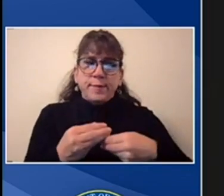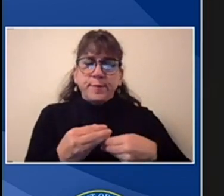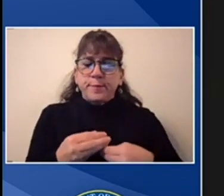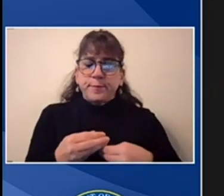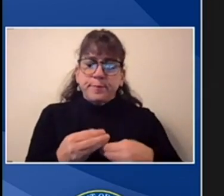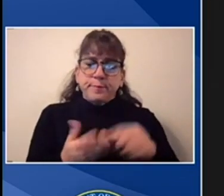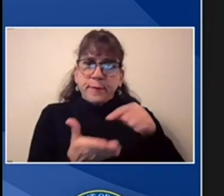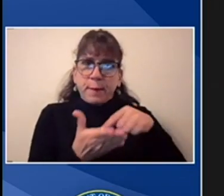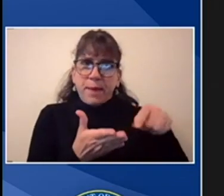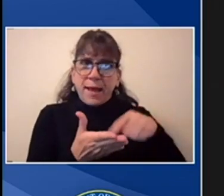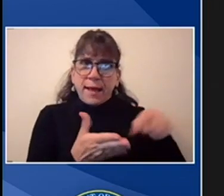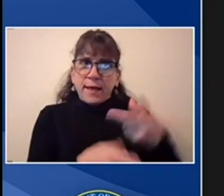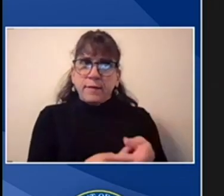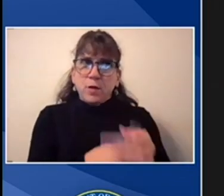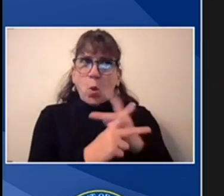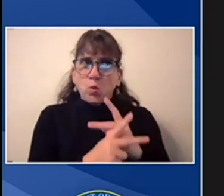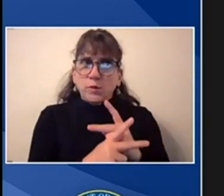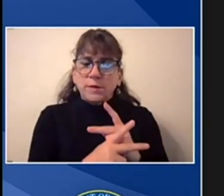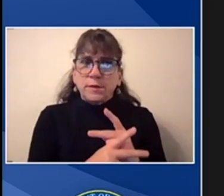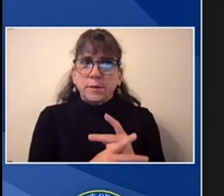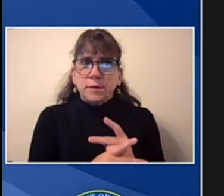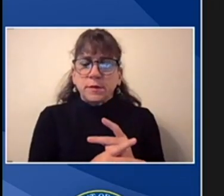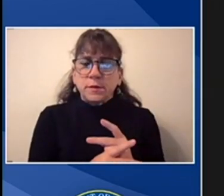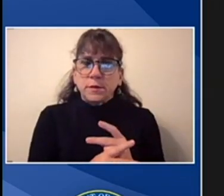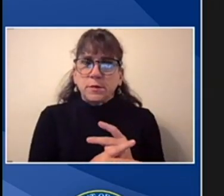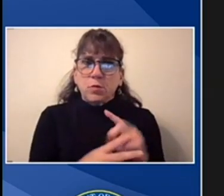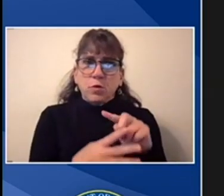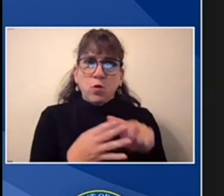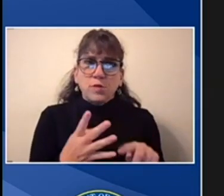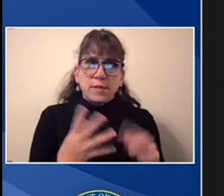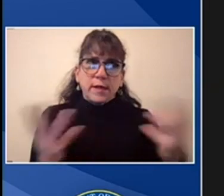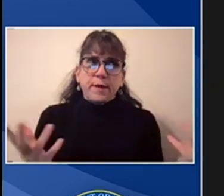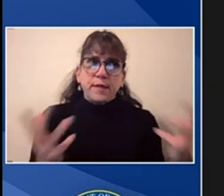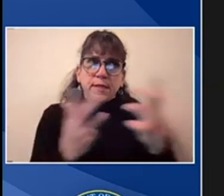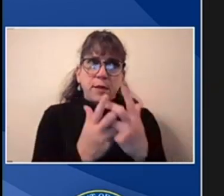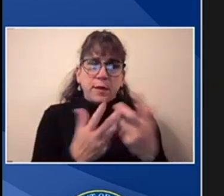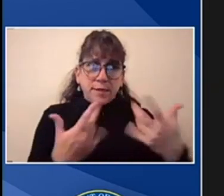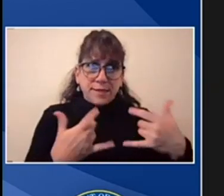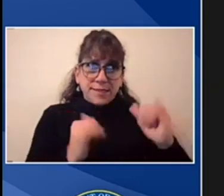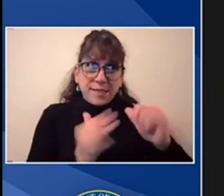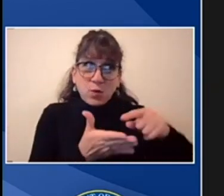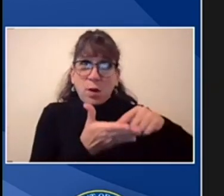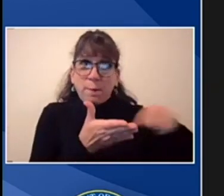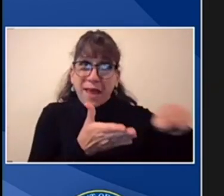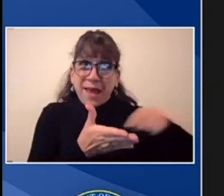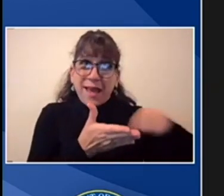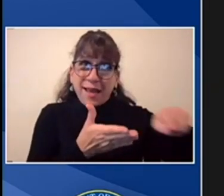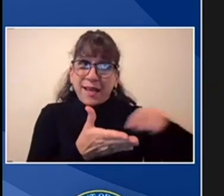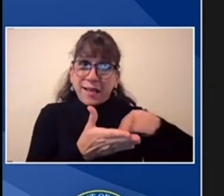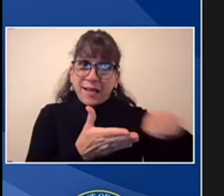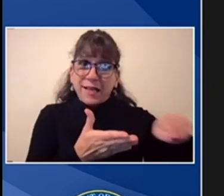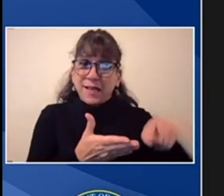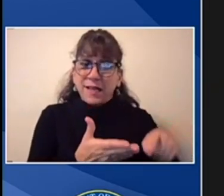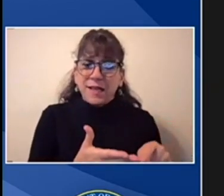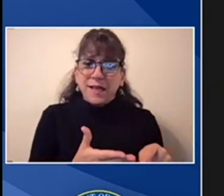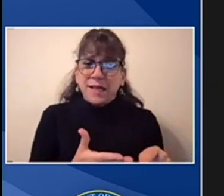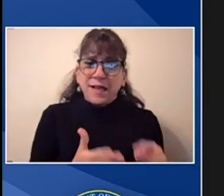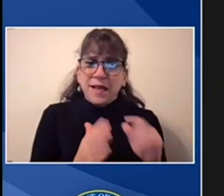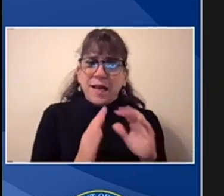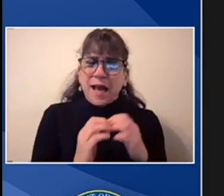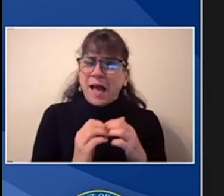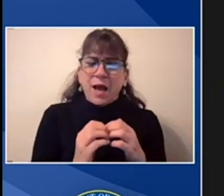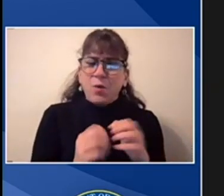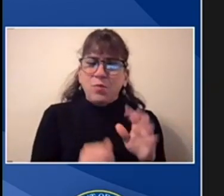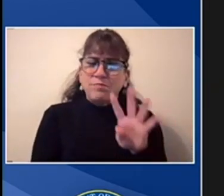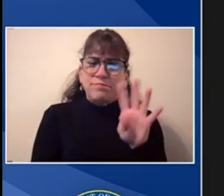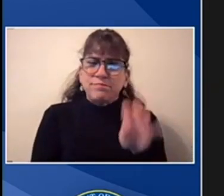hanging loans, those that have been consolidated and still are hanging out. I have a question of how the